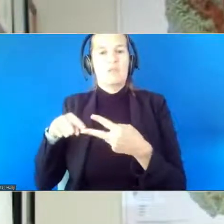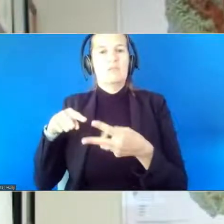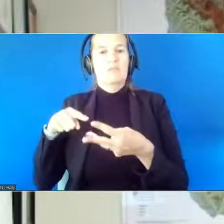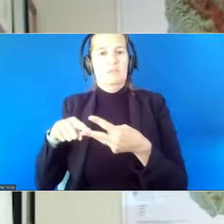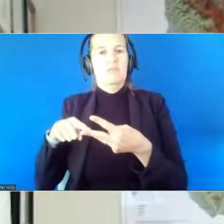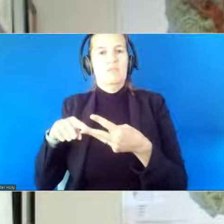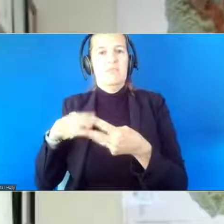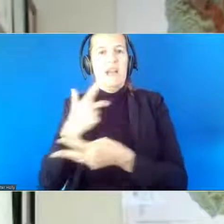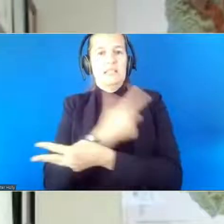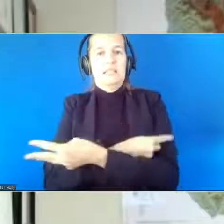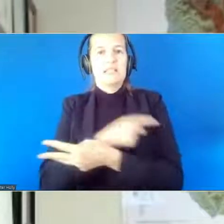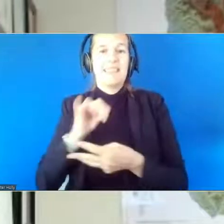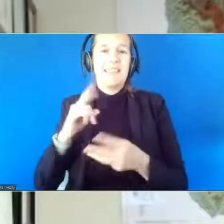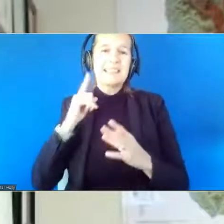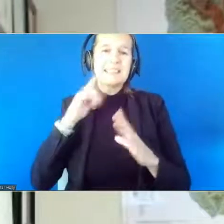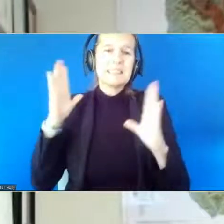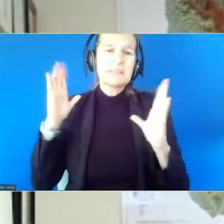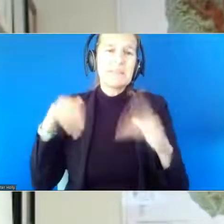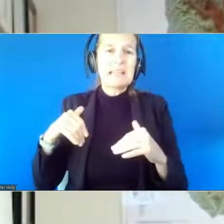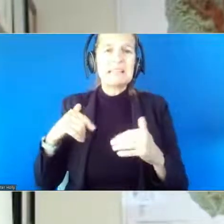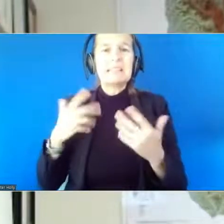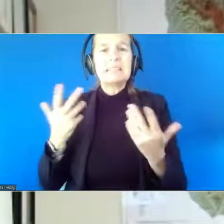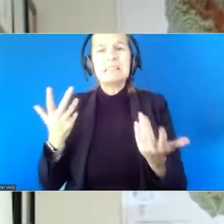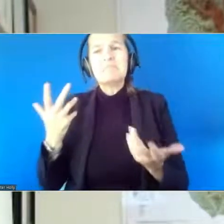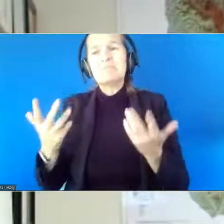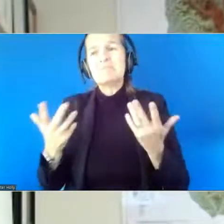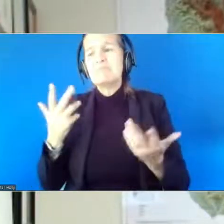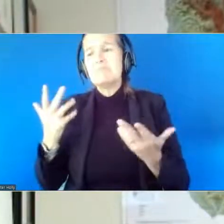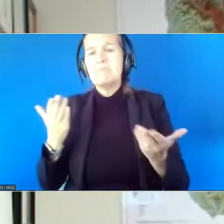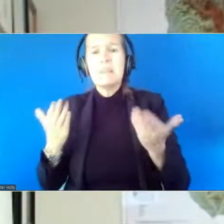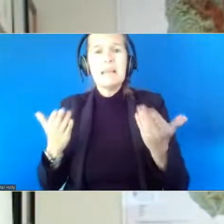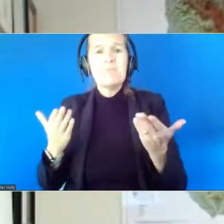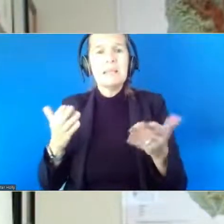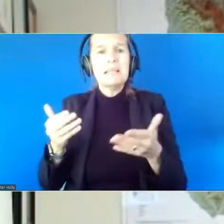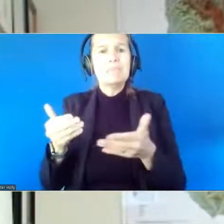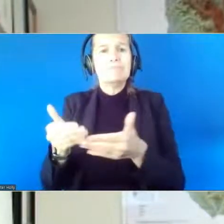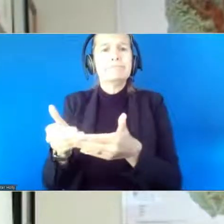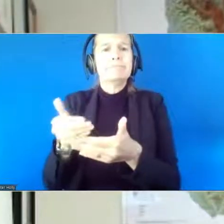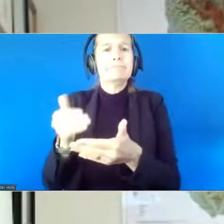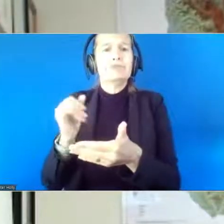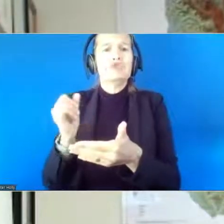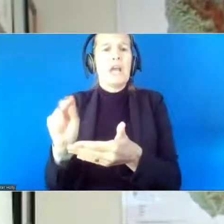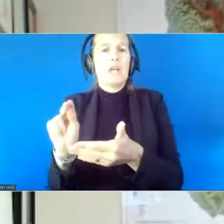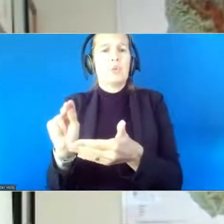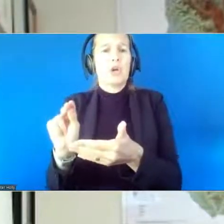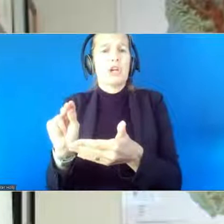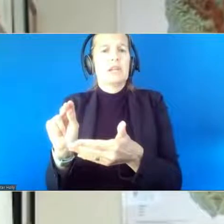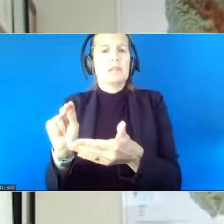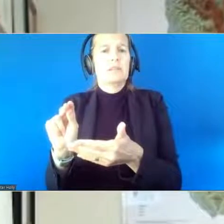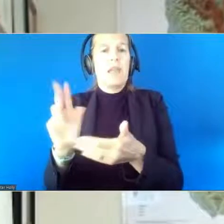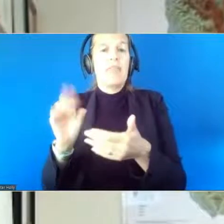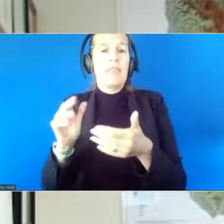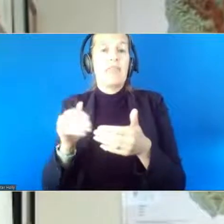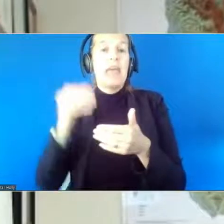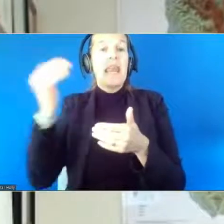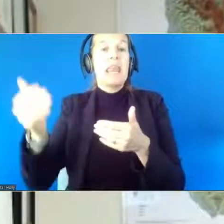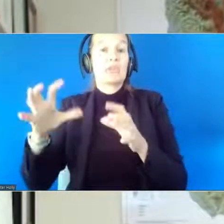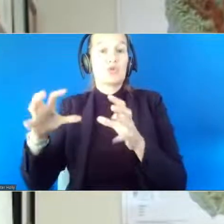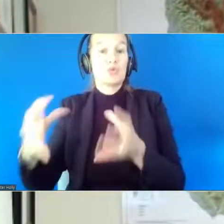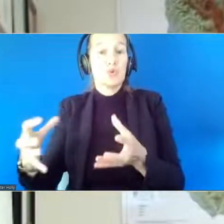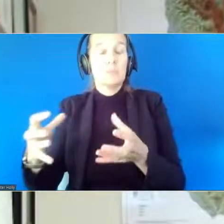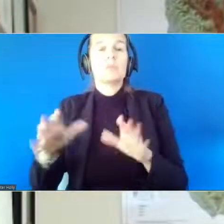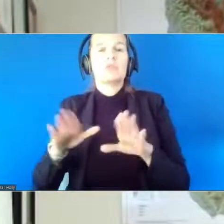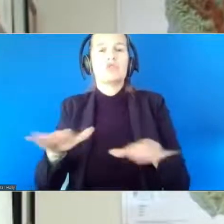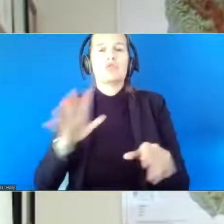that is expected probably by January. And then the next group will be for children